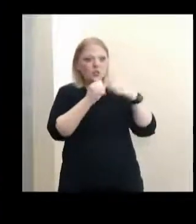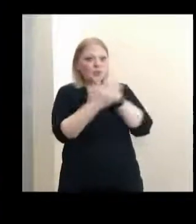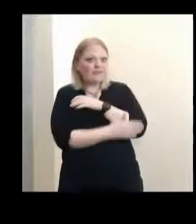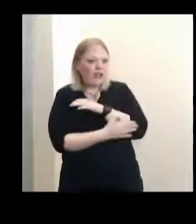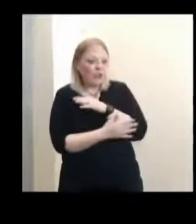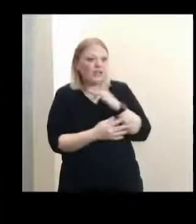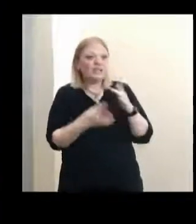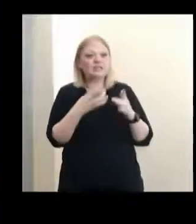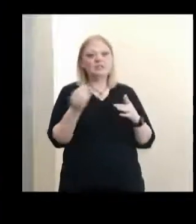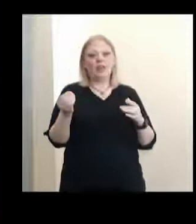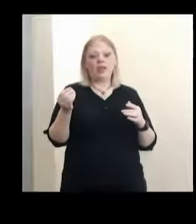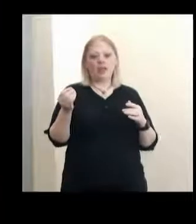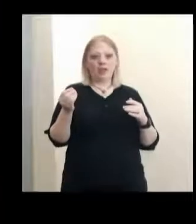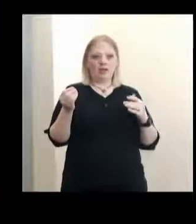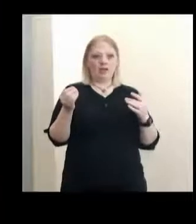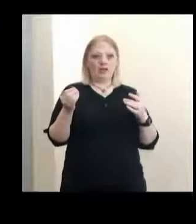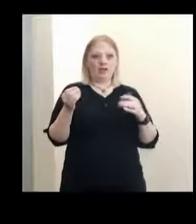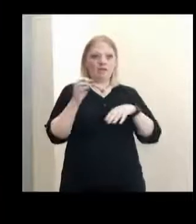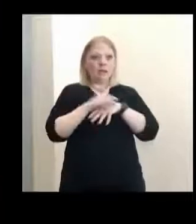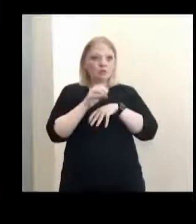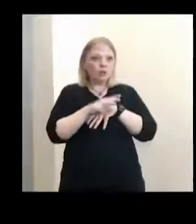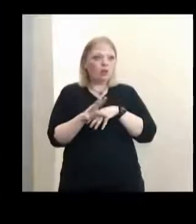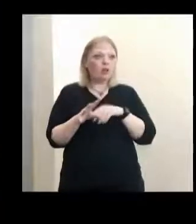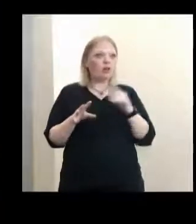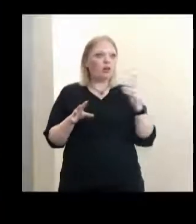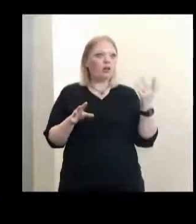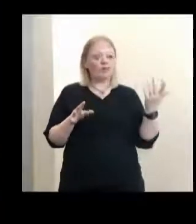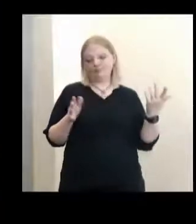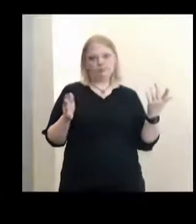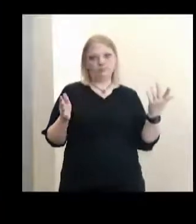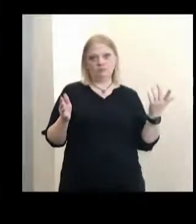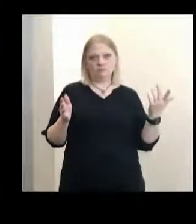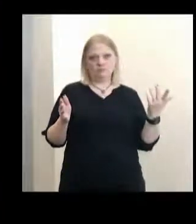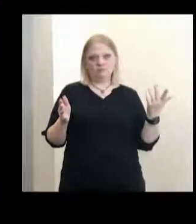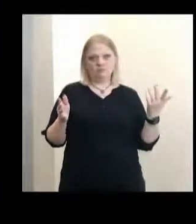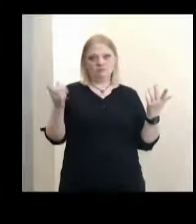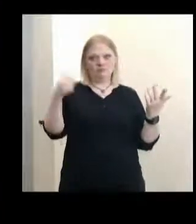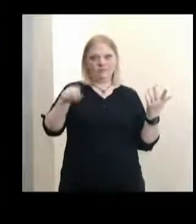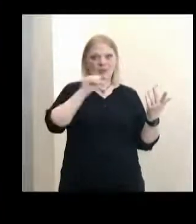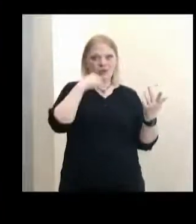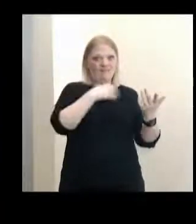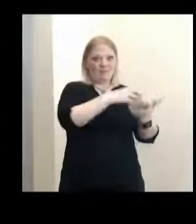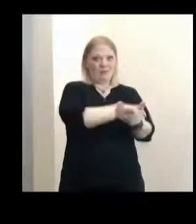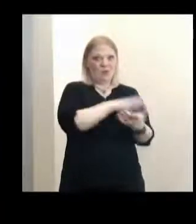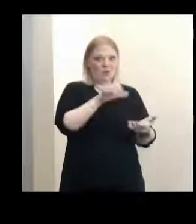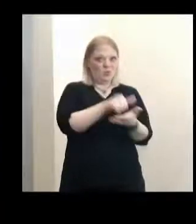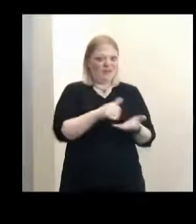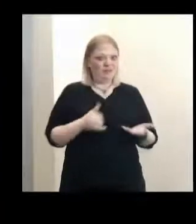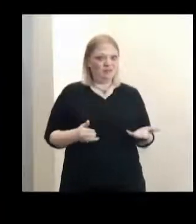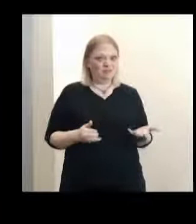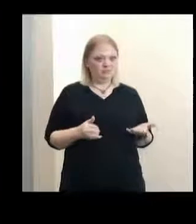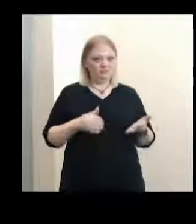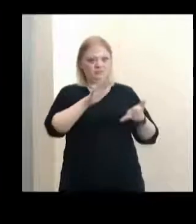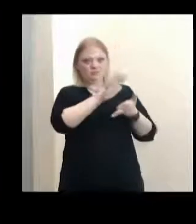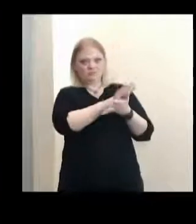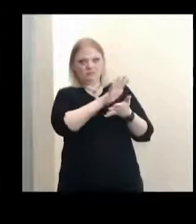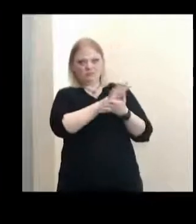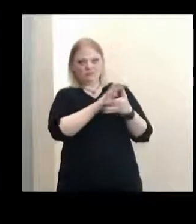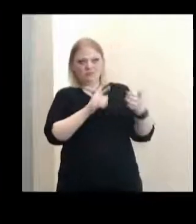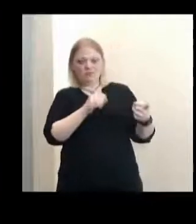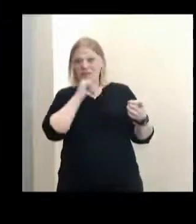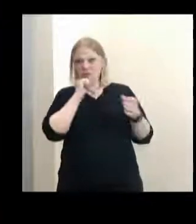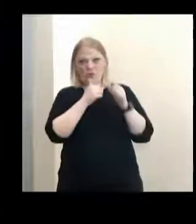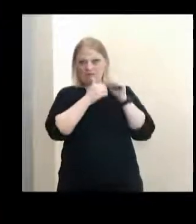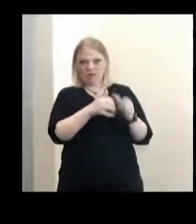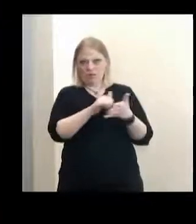and council, is they don't have the power to do that, and the schools that are not following